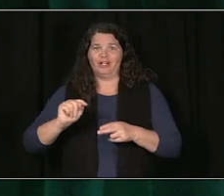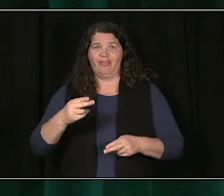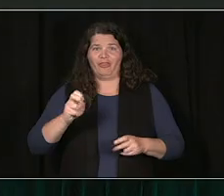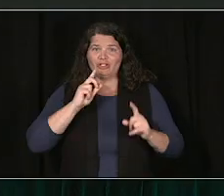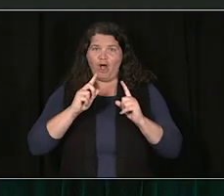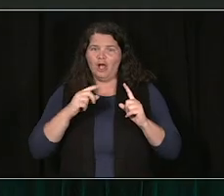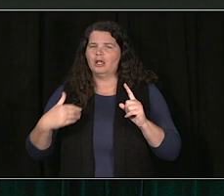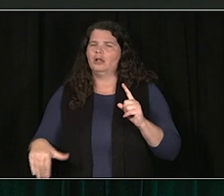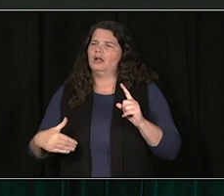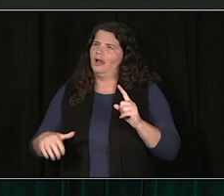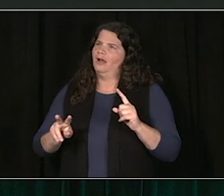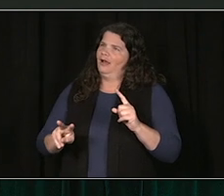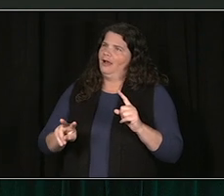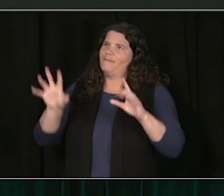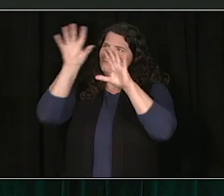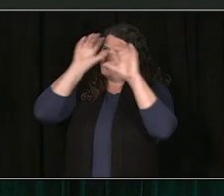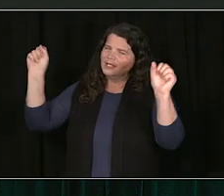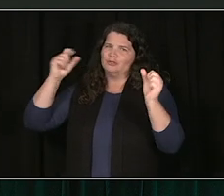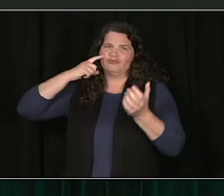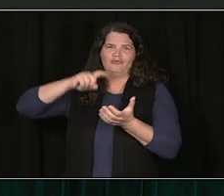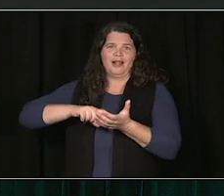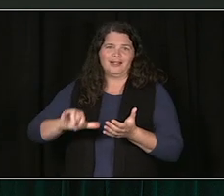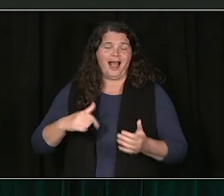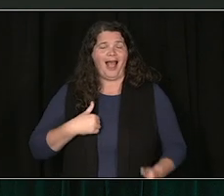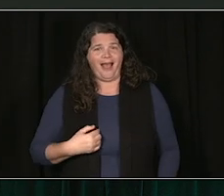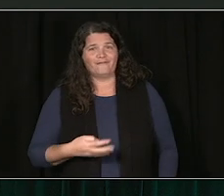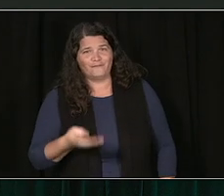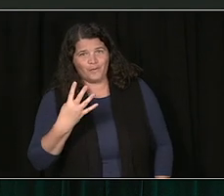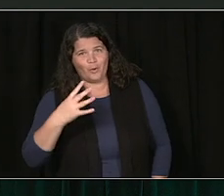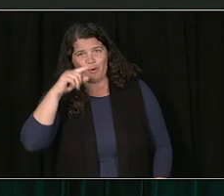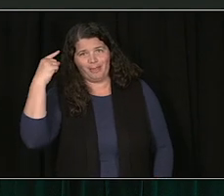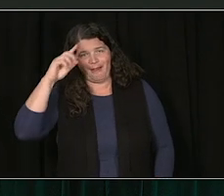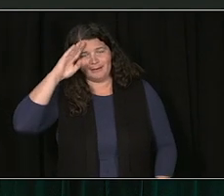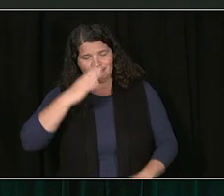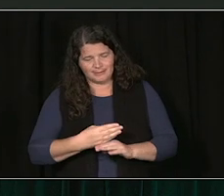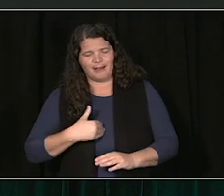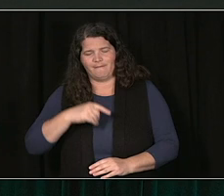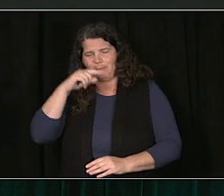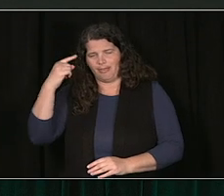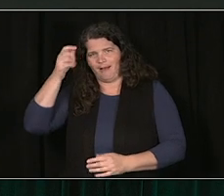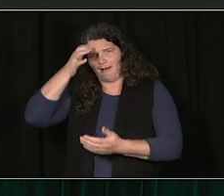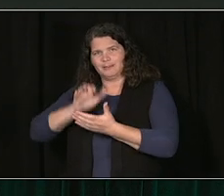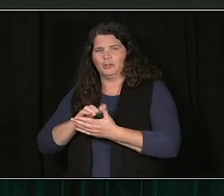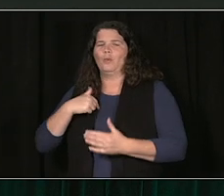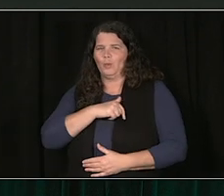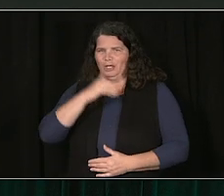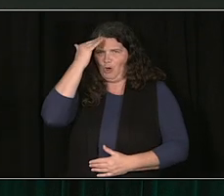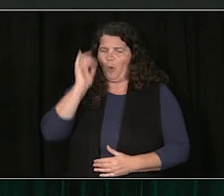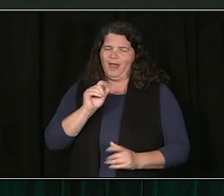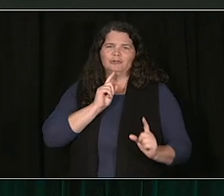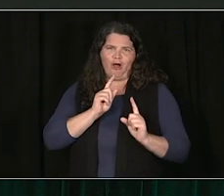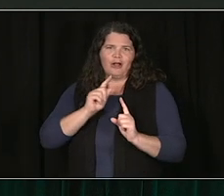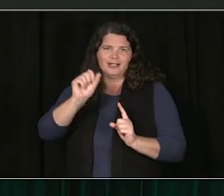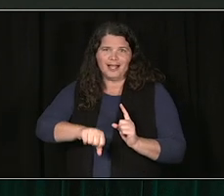profound experience. You know, I have four black sons. I have a black husband. We know what that talk is. And to see that